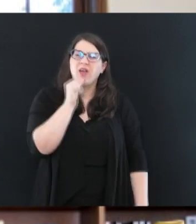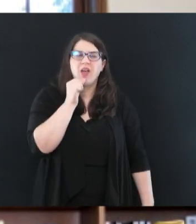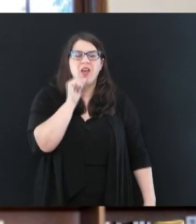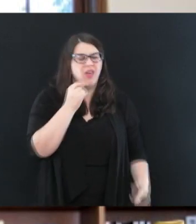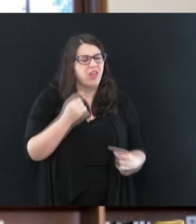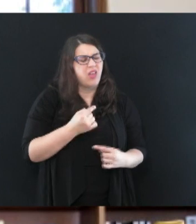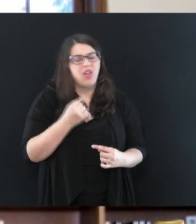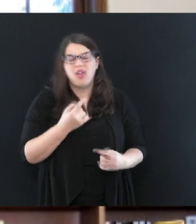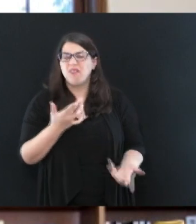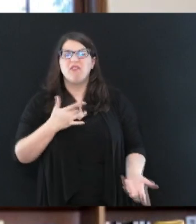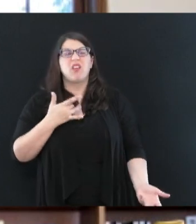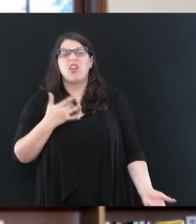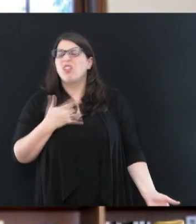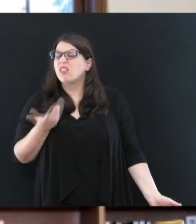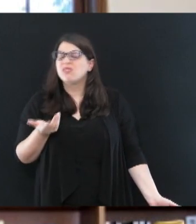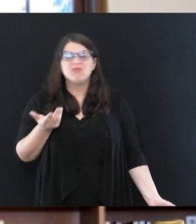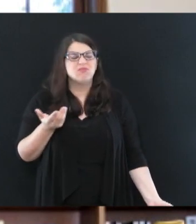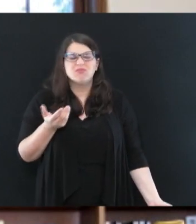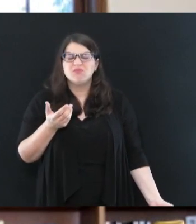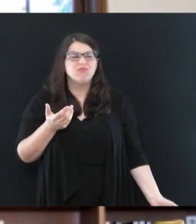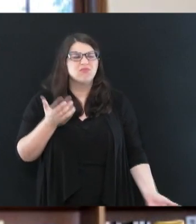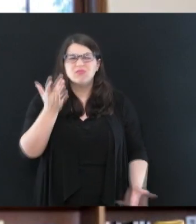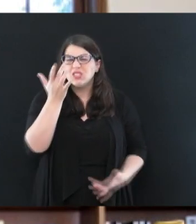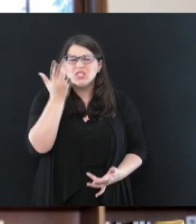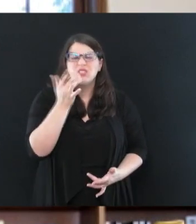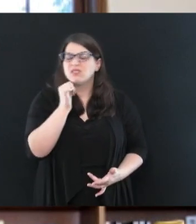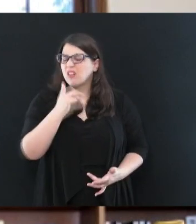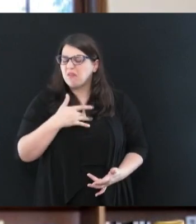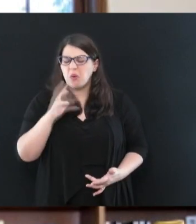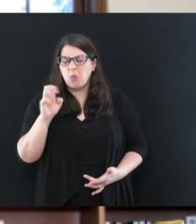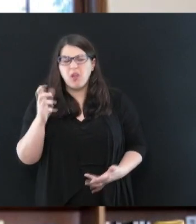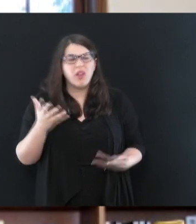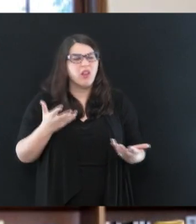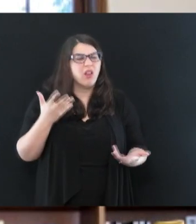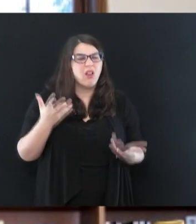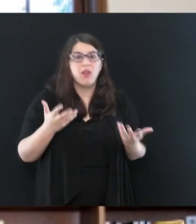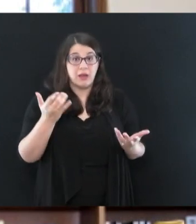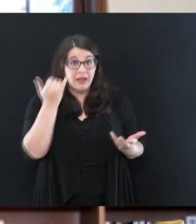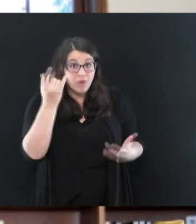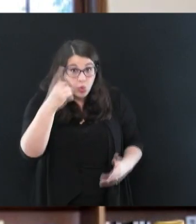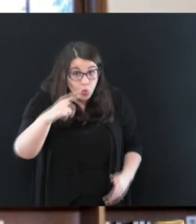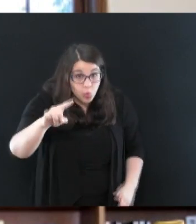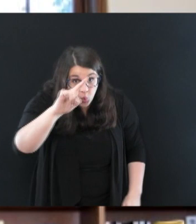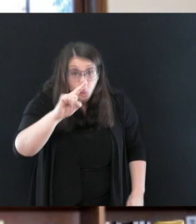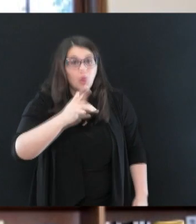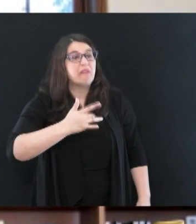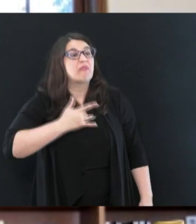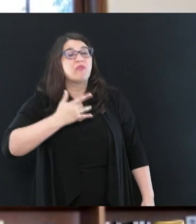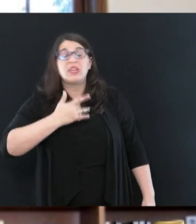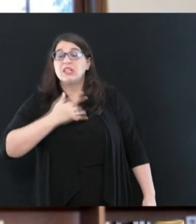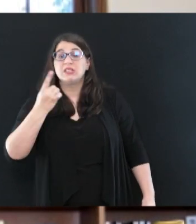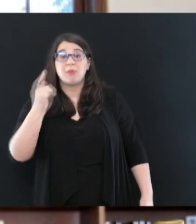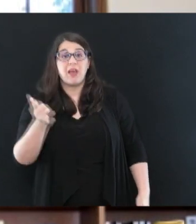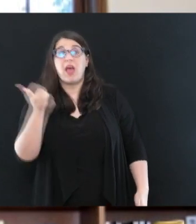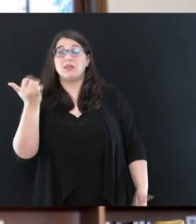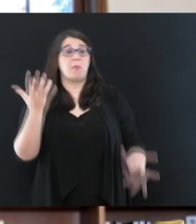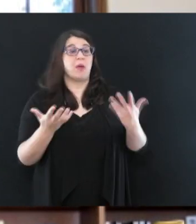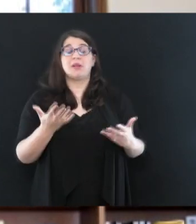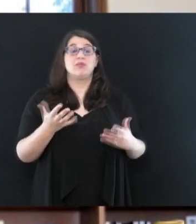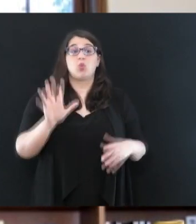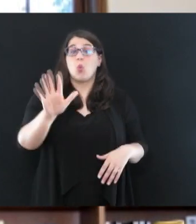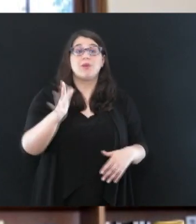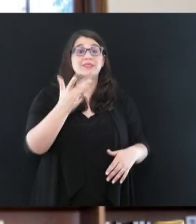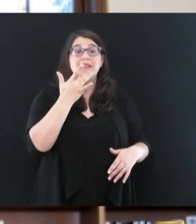not feeling well. So we encourage everyone out there that if they're having other symptoms, even the loss of taste or smell, or even